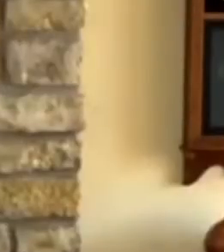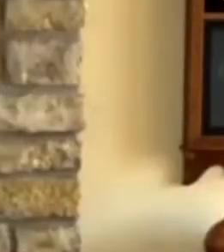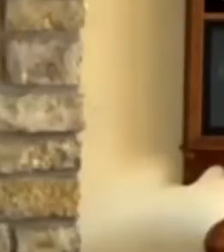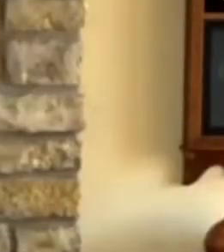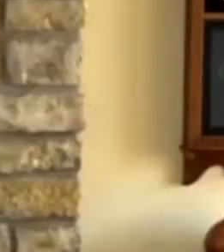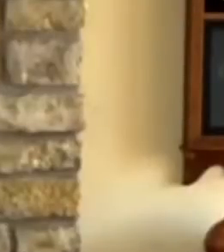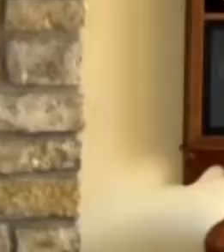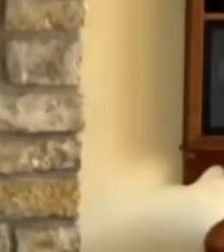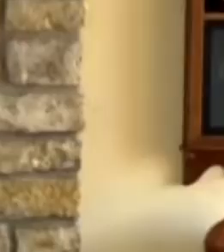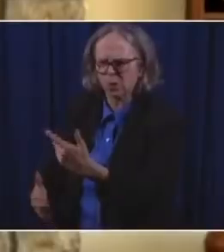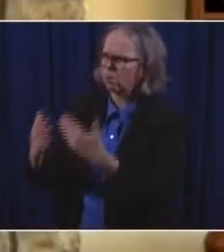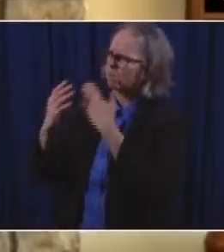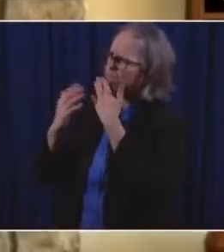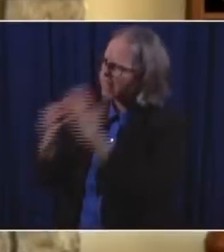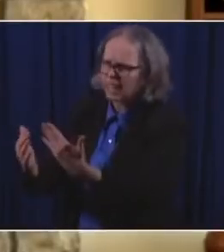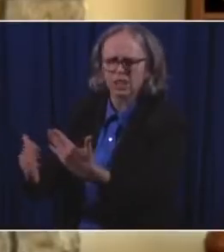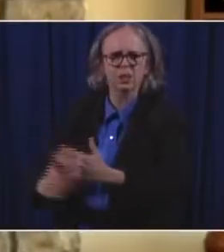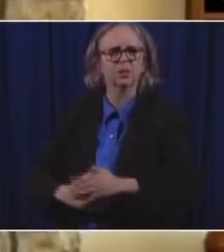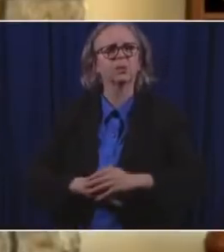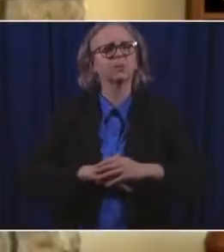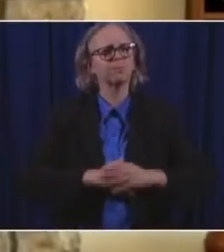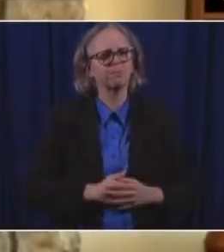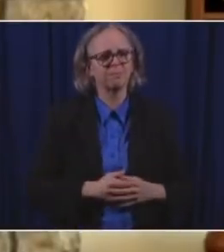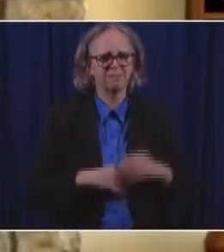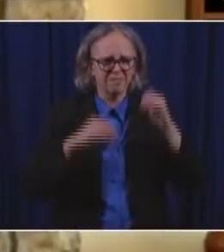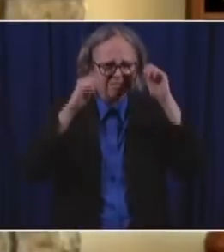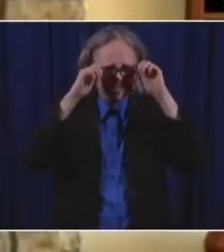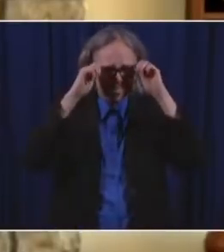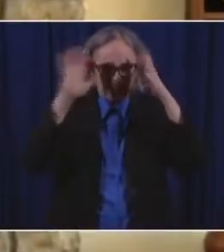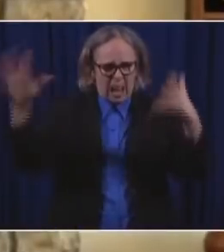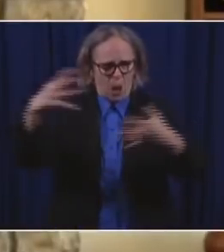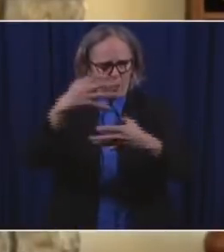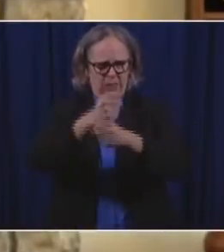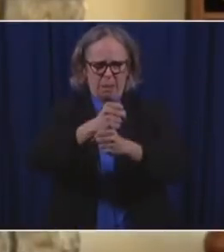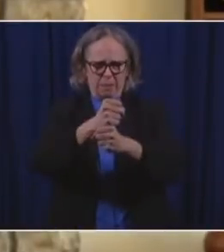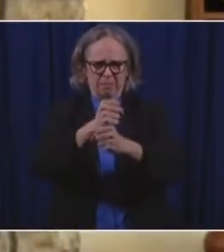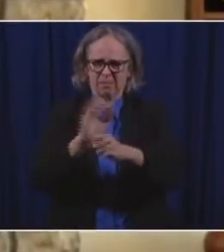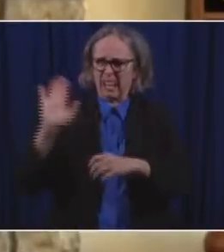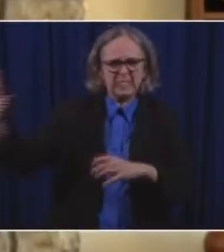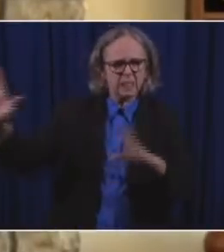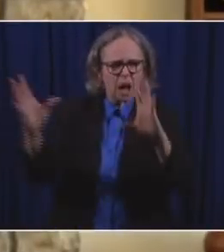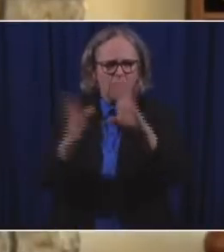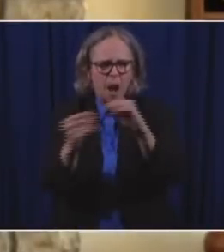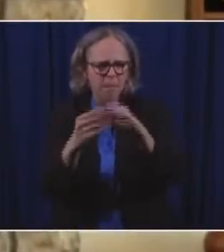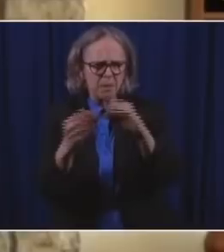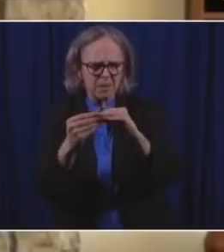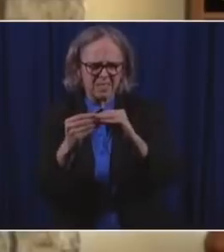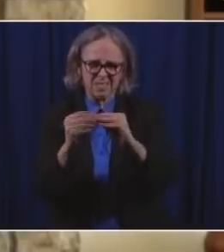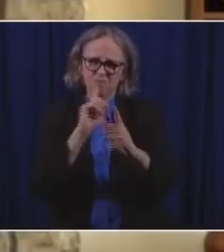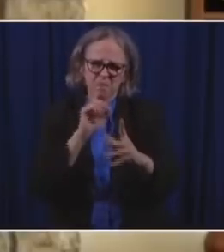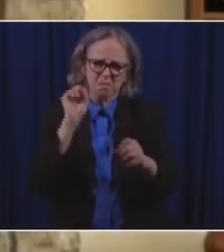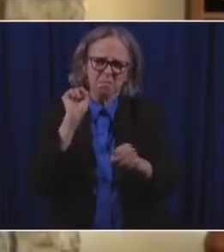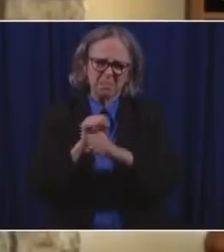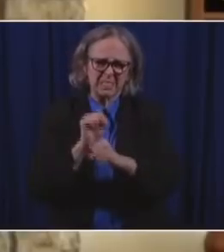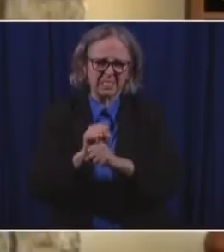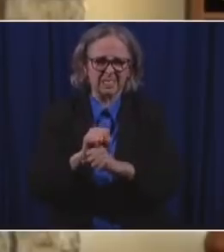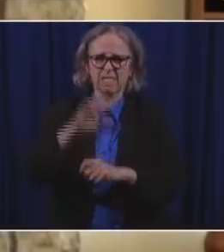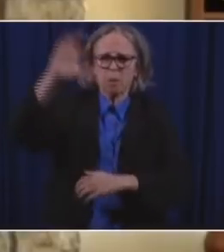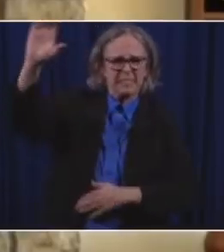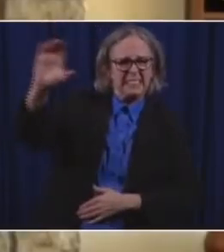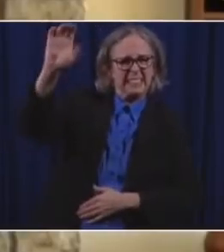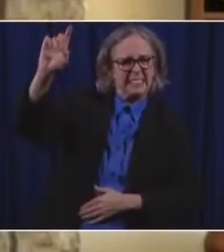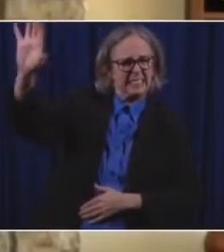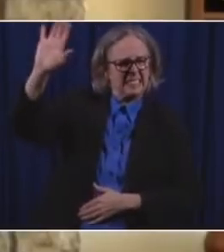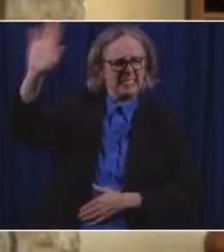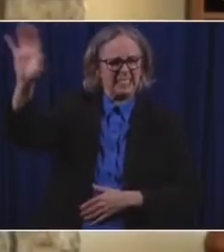much. So in summary, this is guidance from CDC. This is now guidance